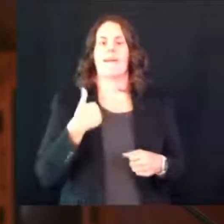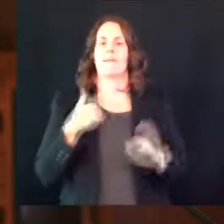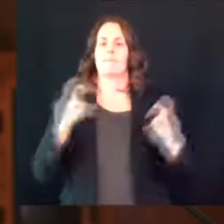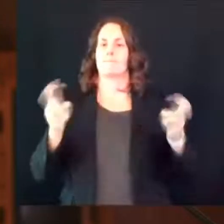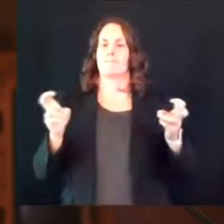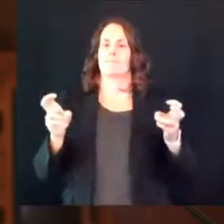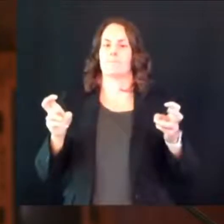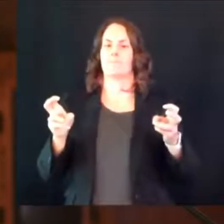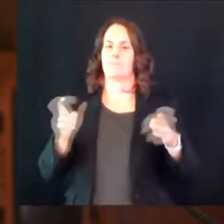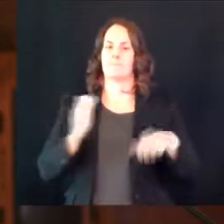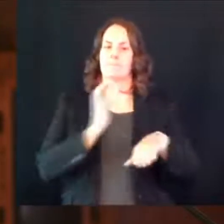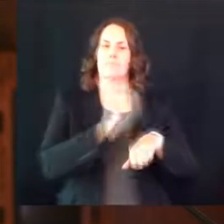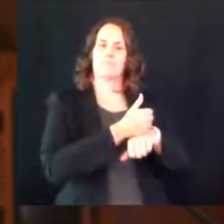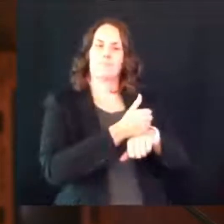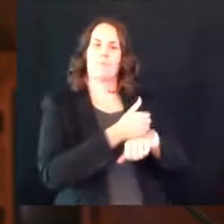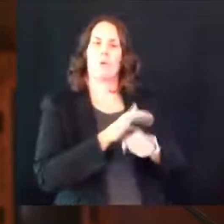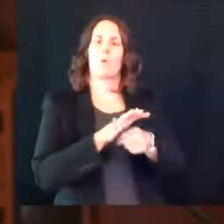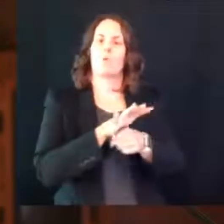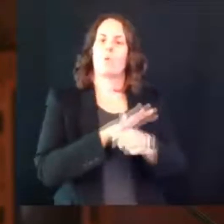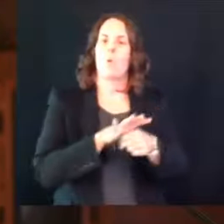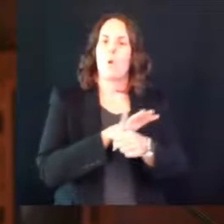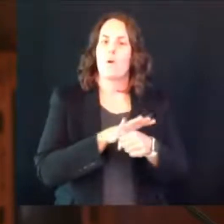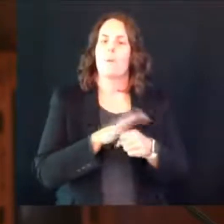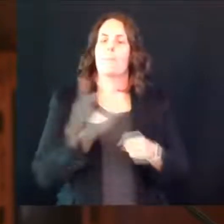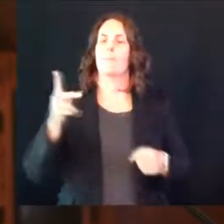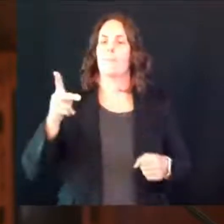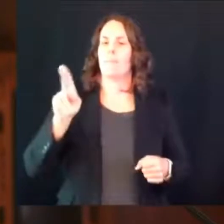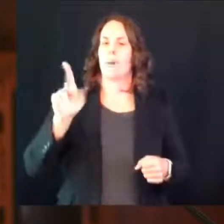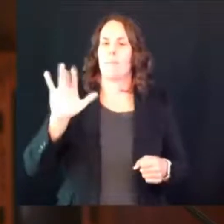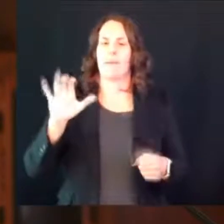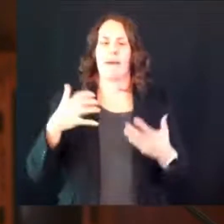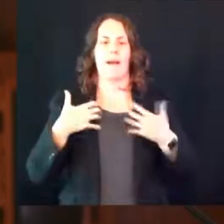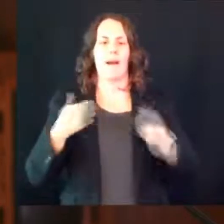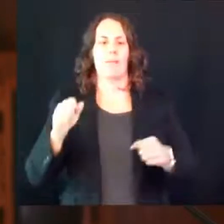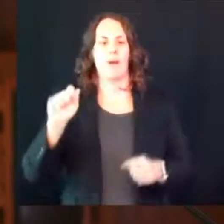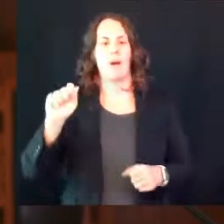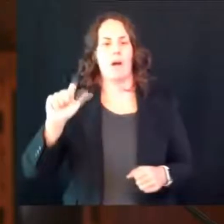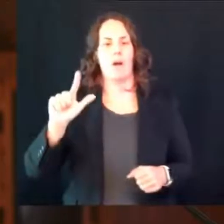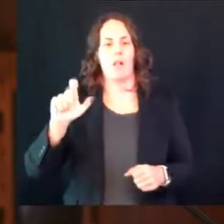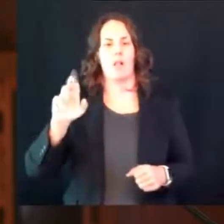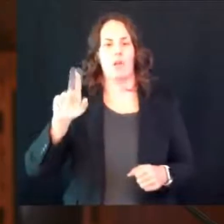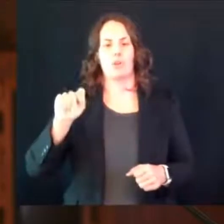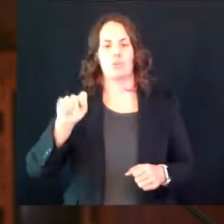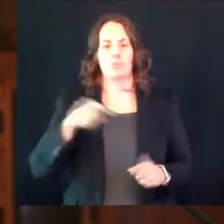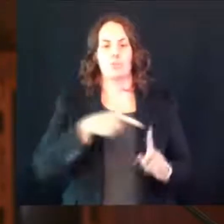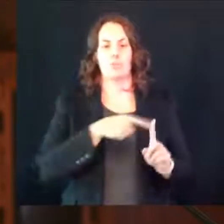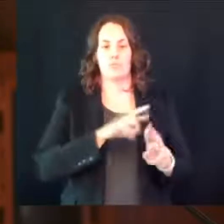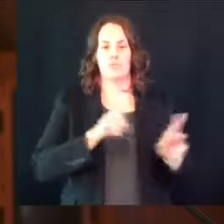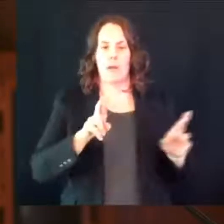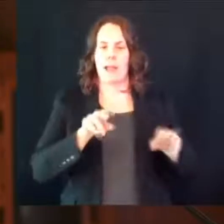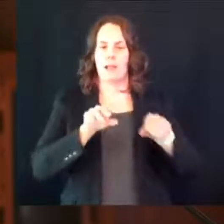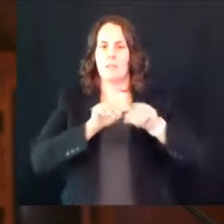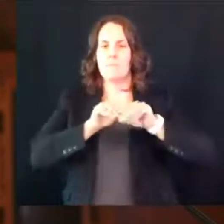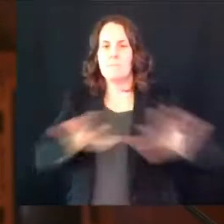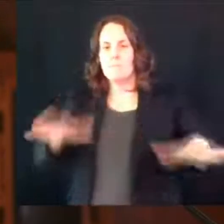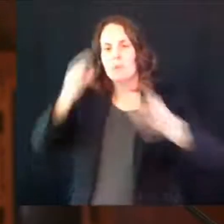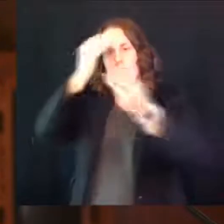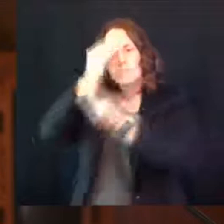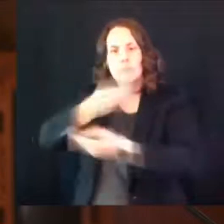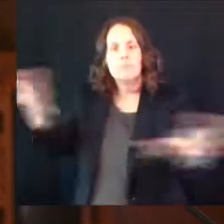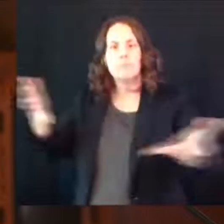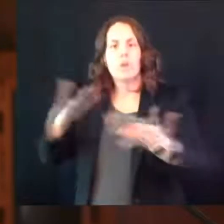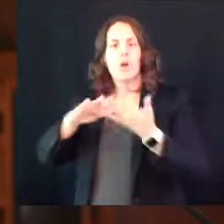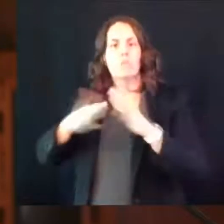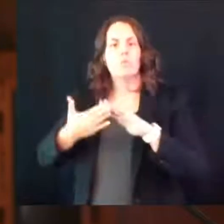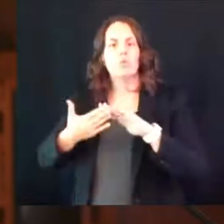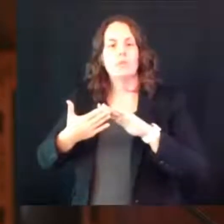a number of jurisdictions, either in regional collaboration or individually, are having ongoing conversations about the things